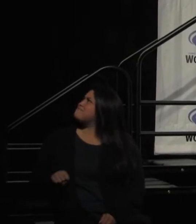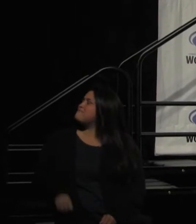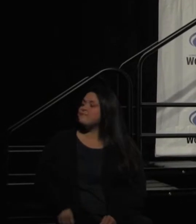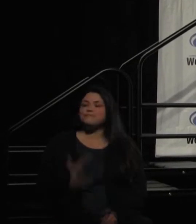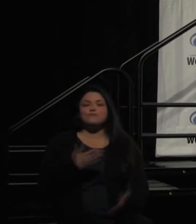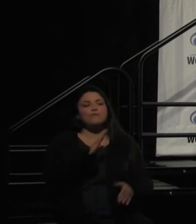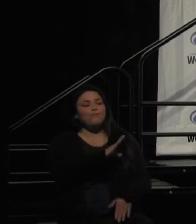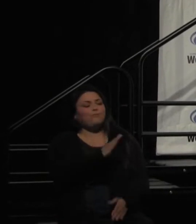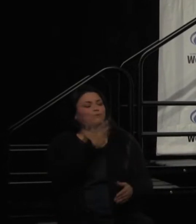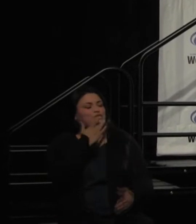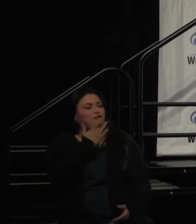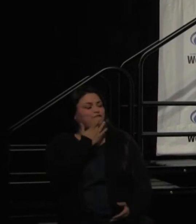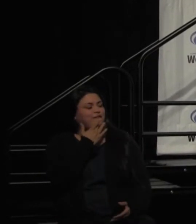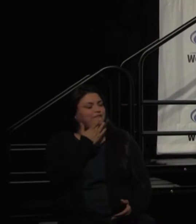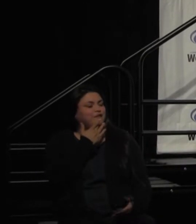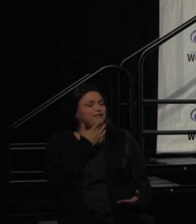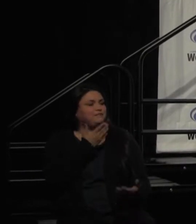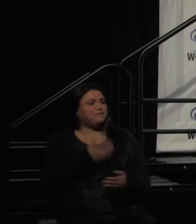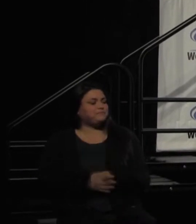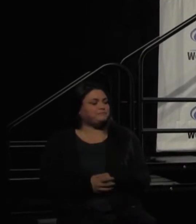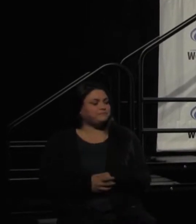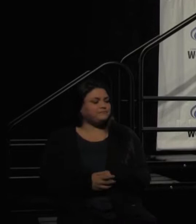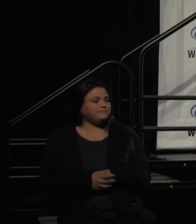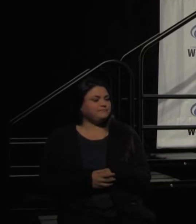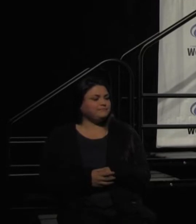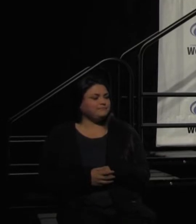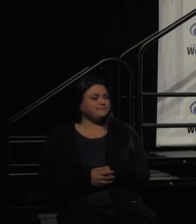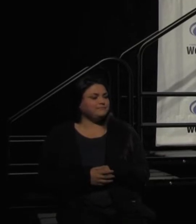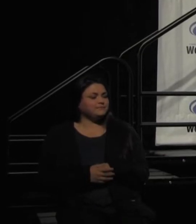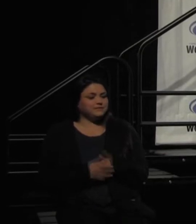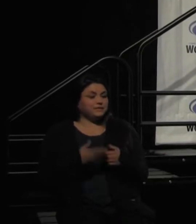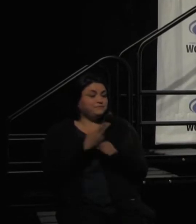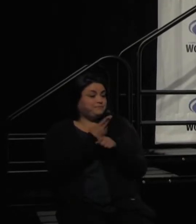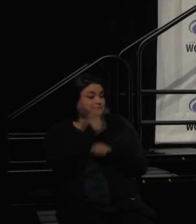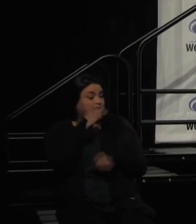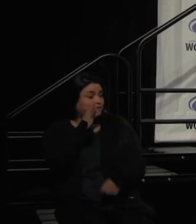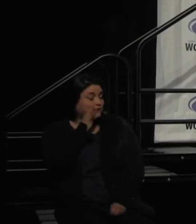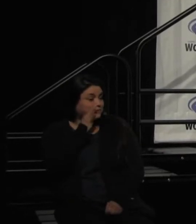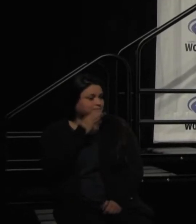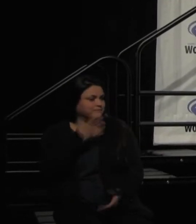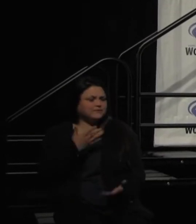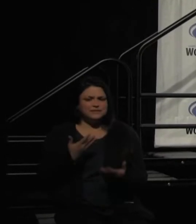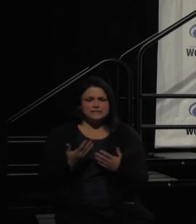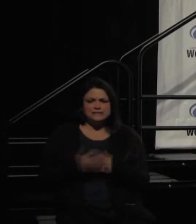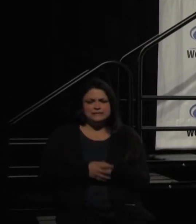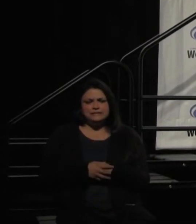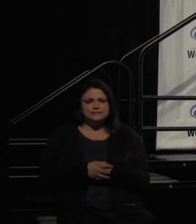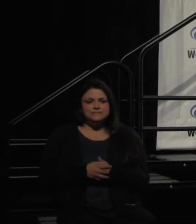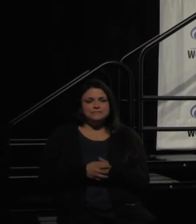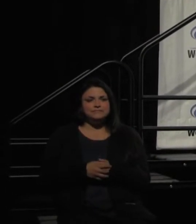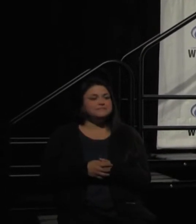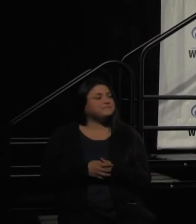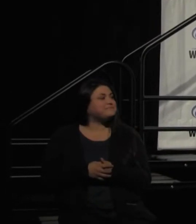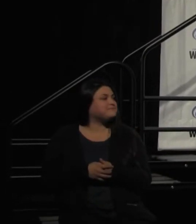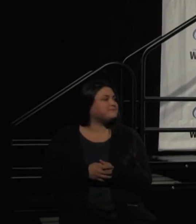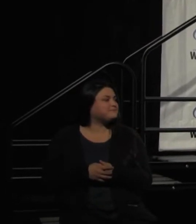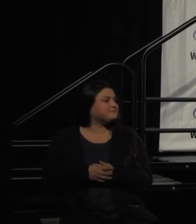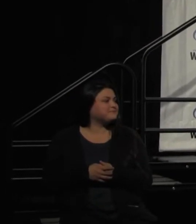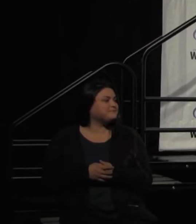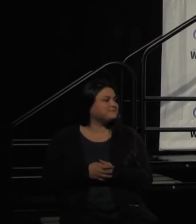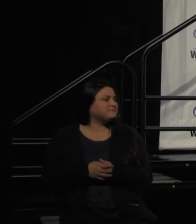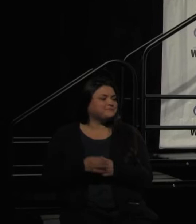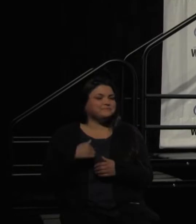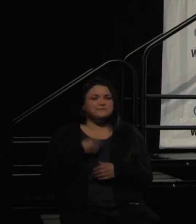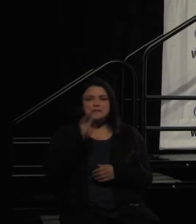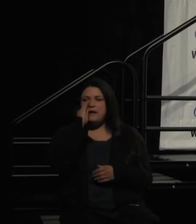what's your favorite way to consume it? To consume? Yeah. You know, I'm a flower. Flower. I'm